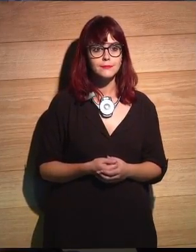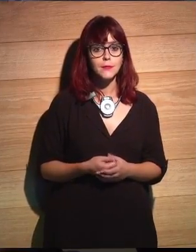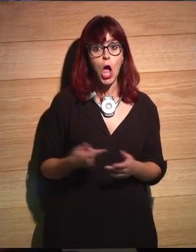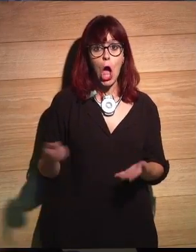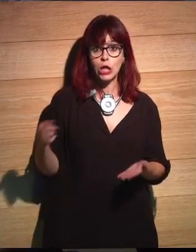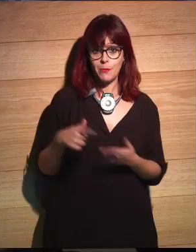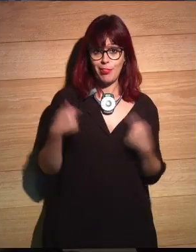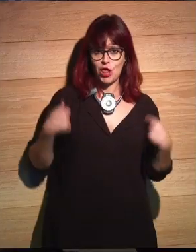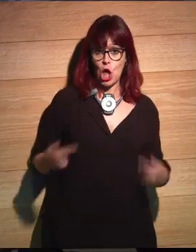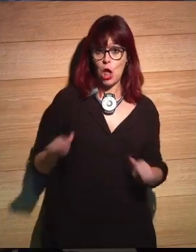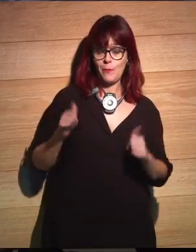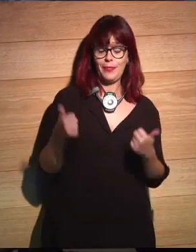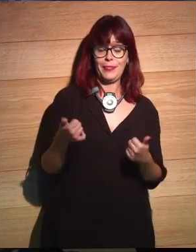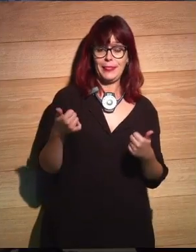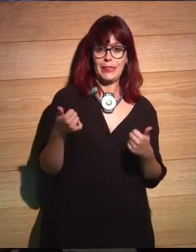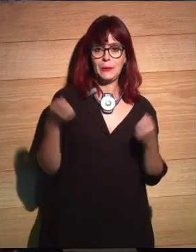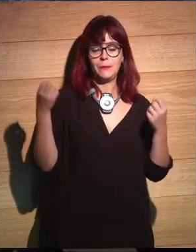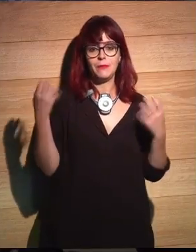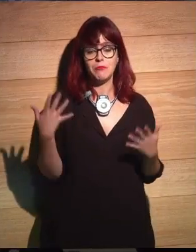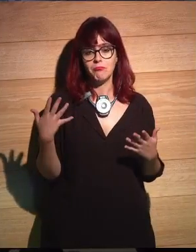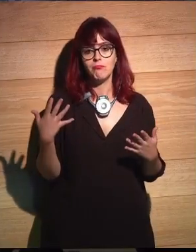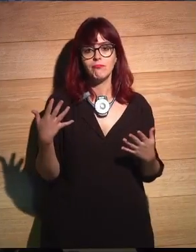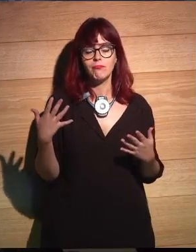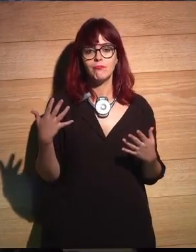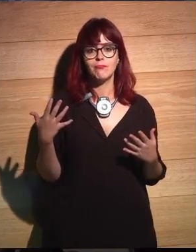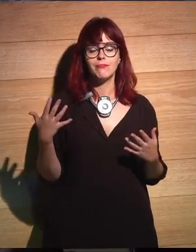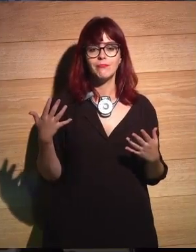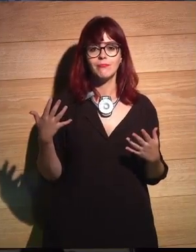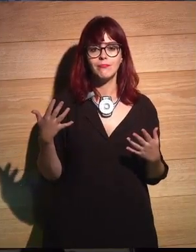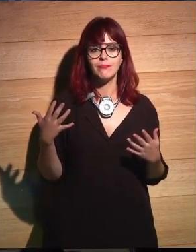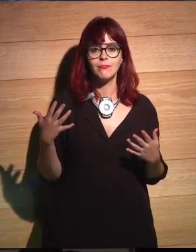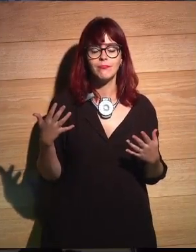Rompo otra vez el hielo. Venga, Ernesto. Bueno,